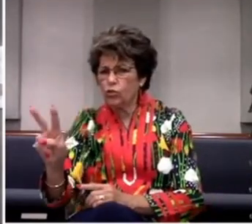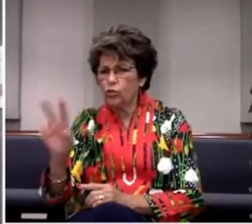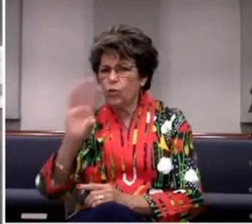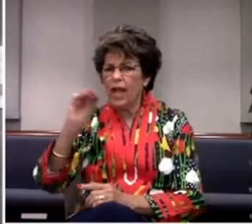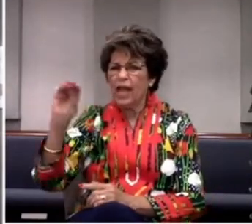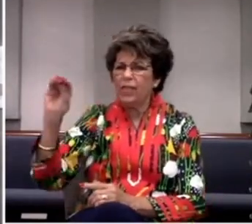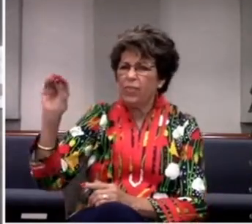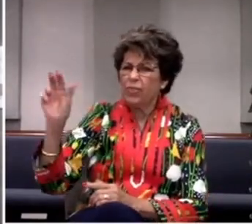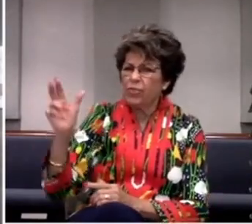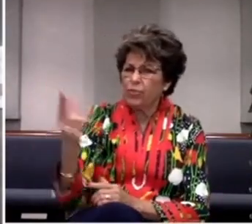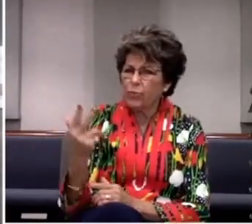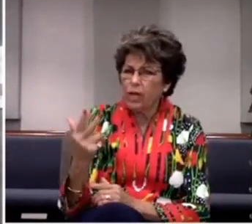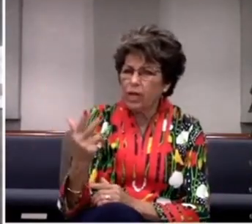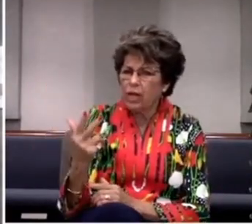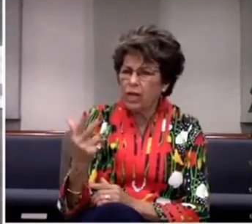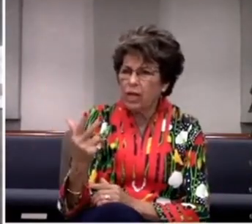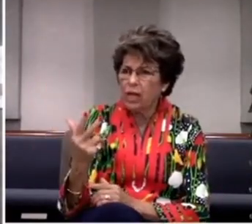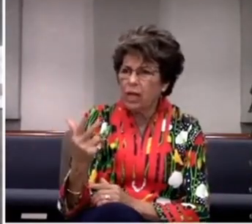3,